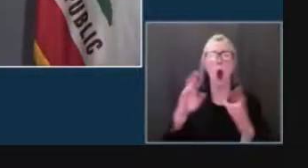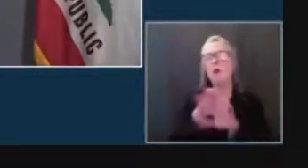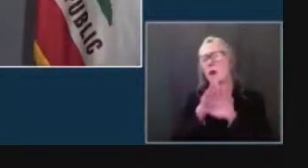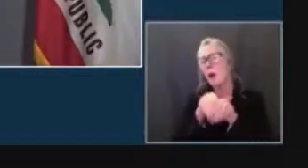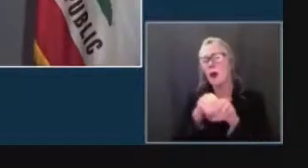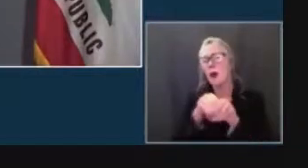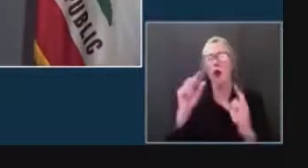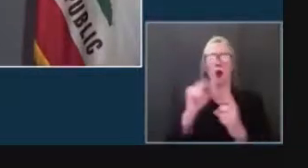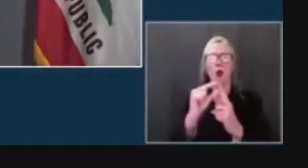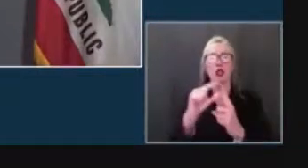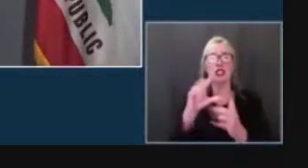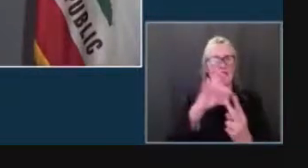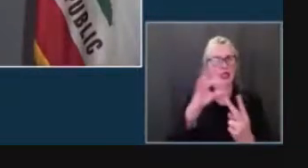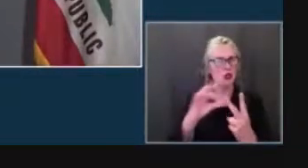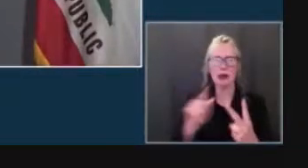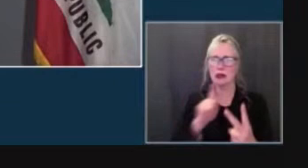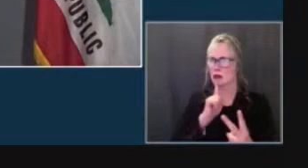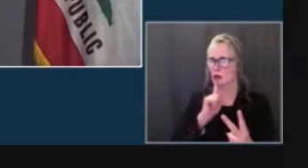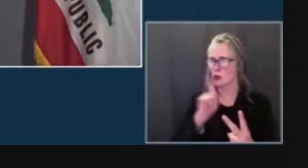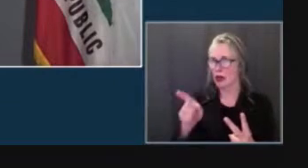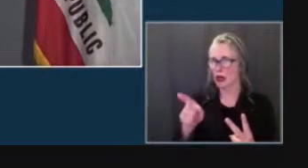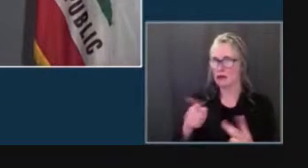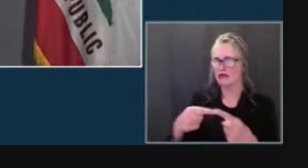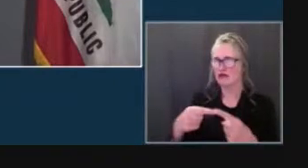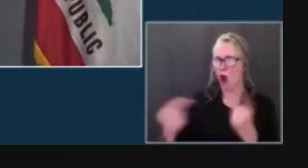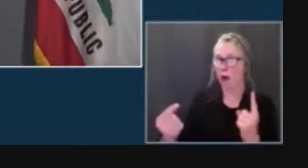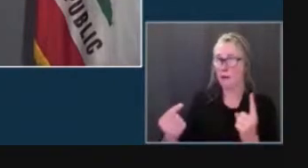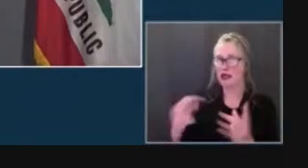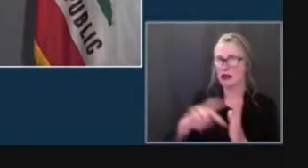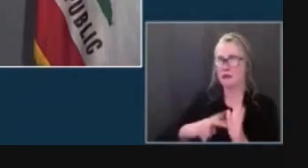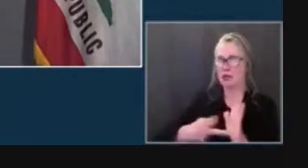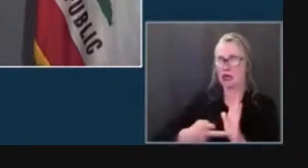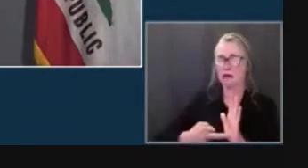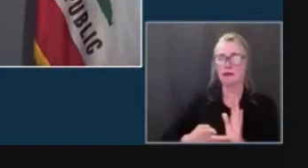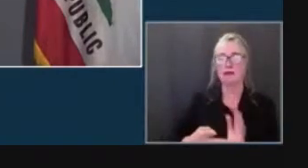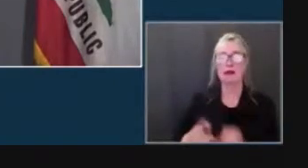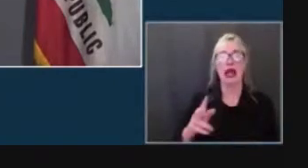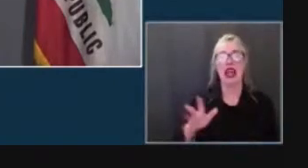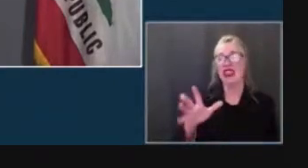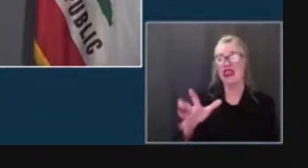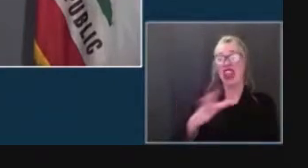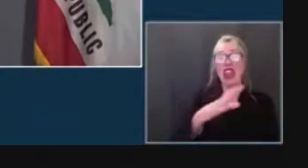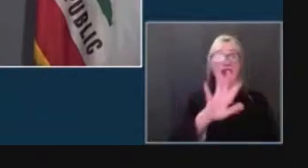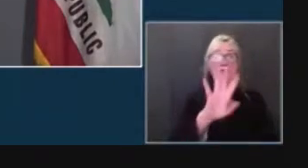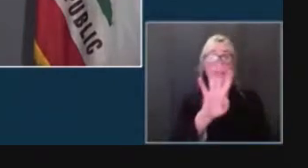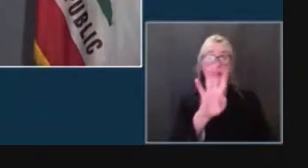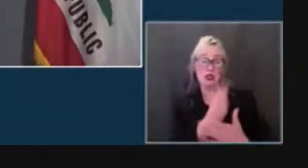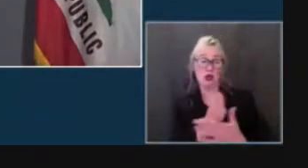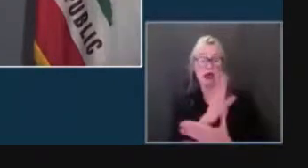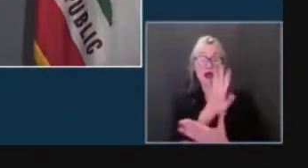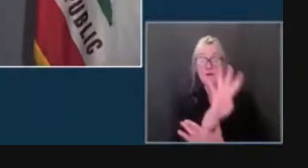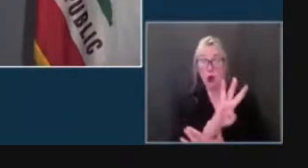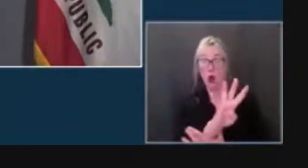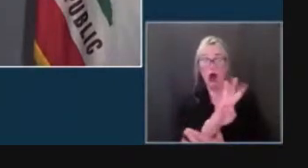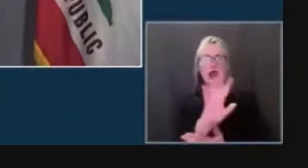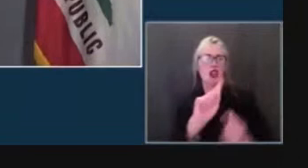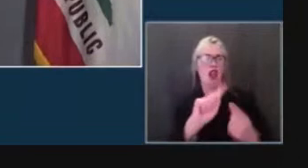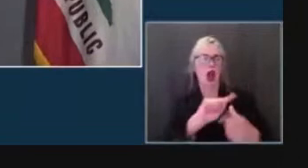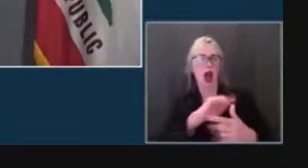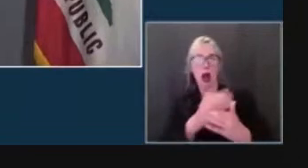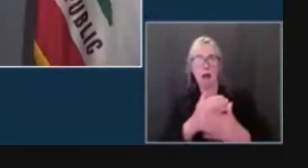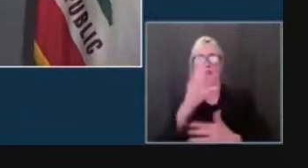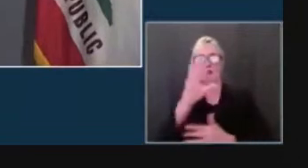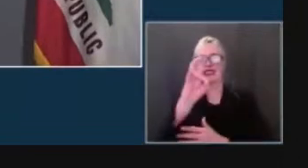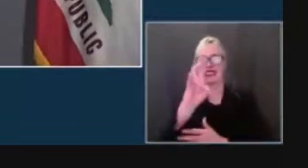just the opposite. Pulling between $4 and $7 billion of public education when we're recovering from a